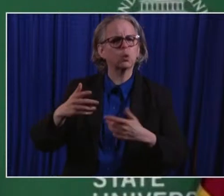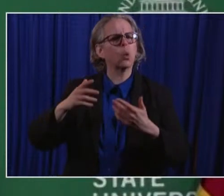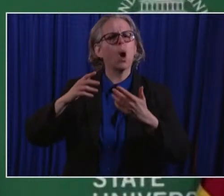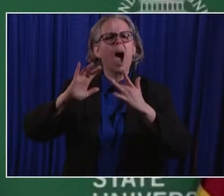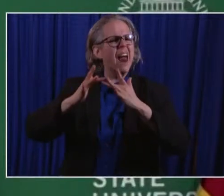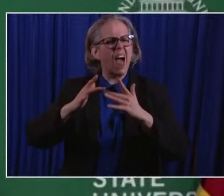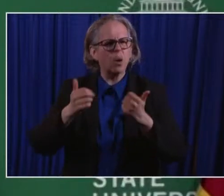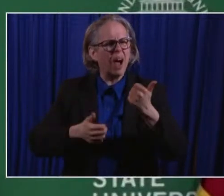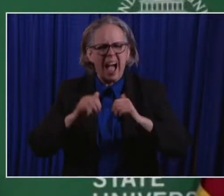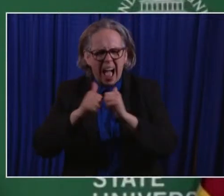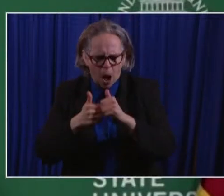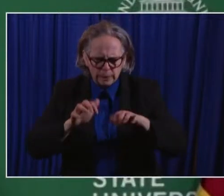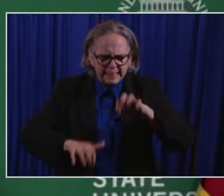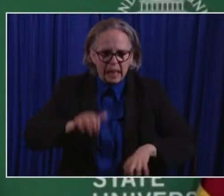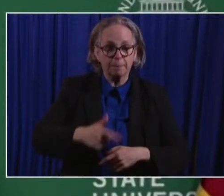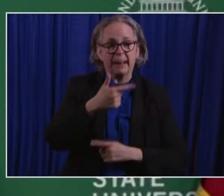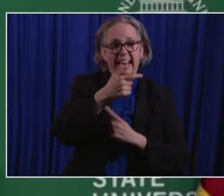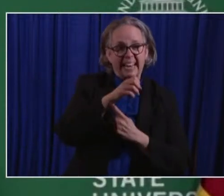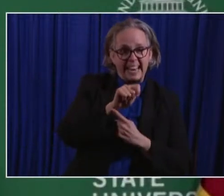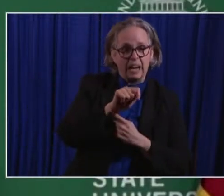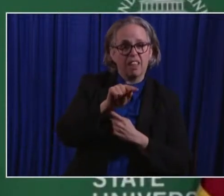gettheshot.coronavirus.ohio.gov or